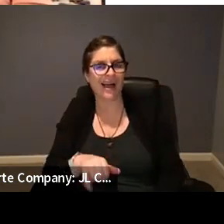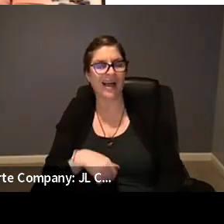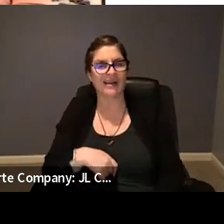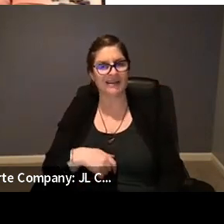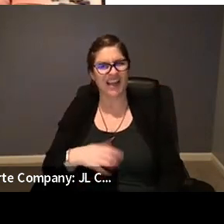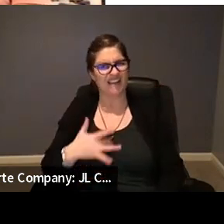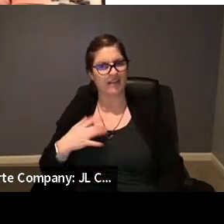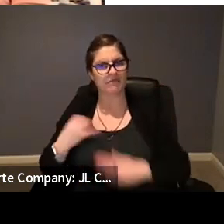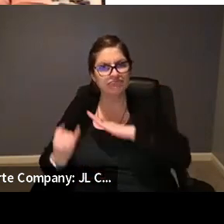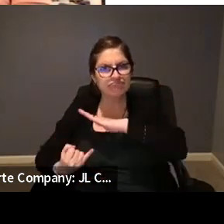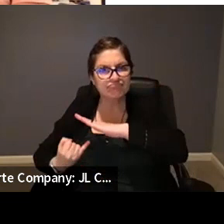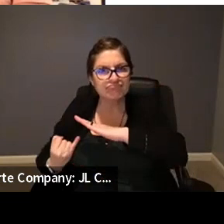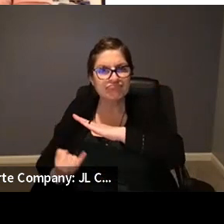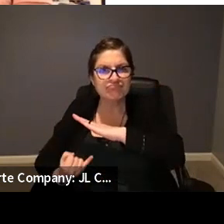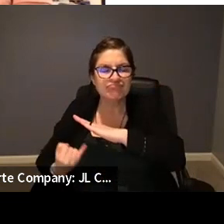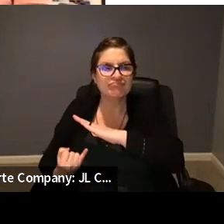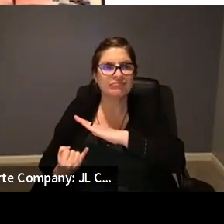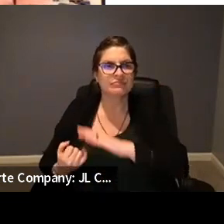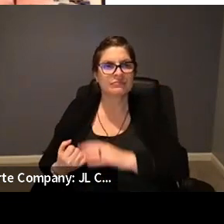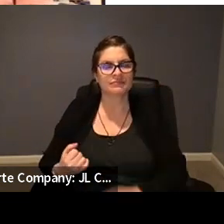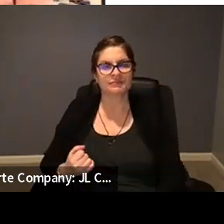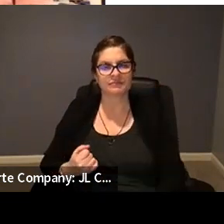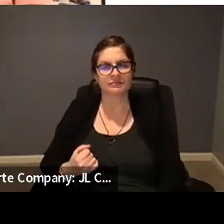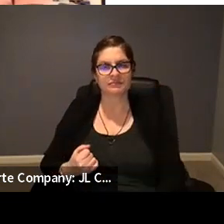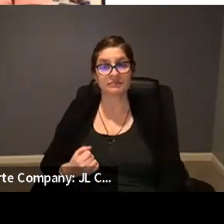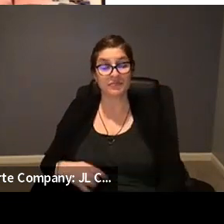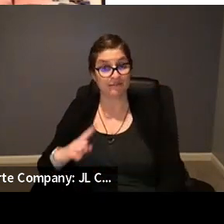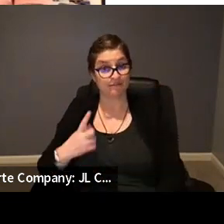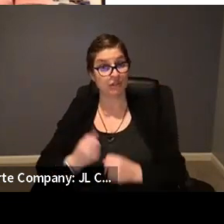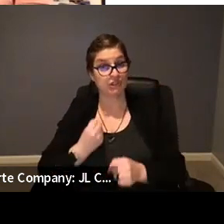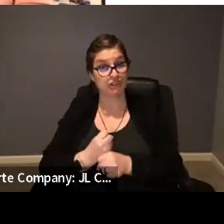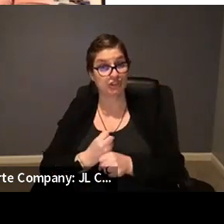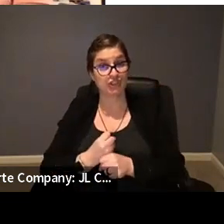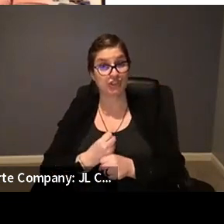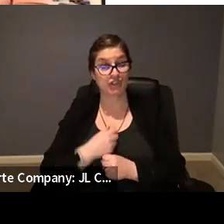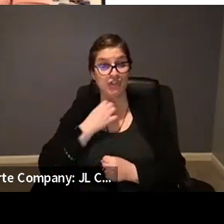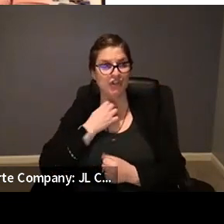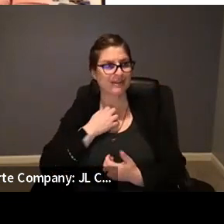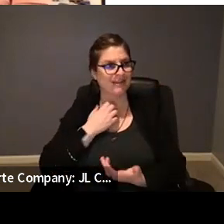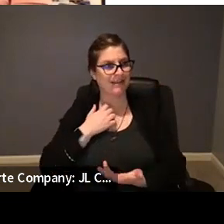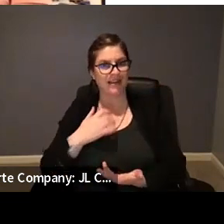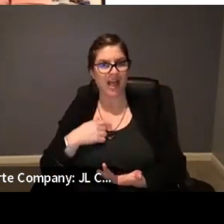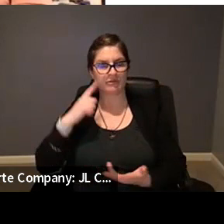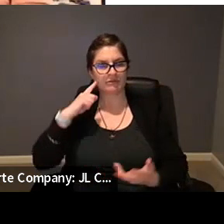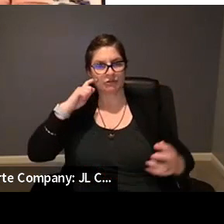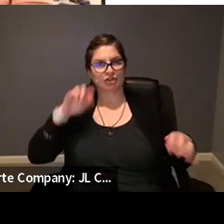feel isolated. For the first year, I lived in a state of